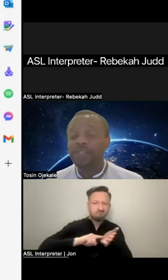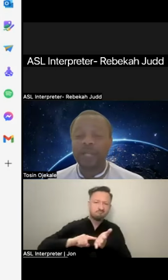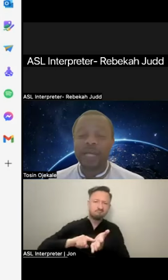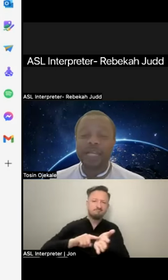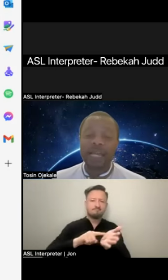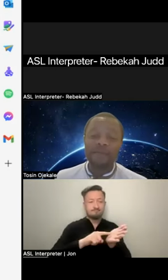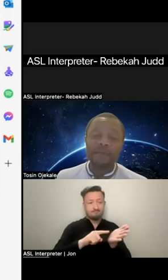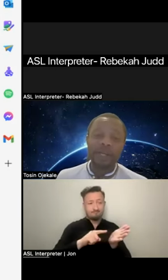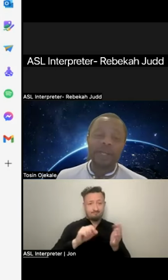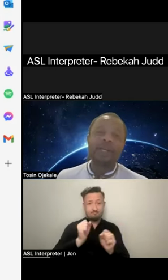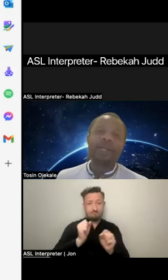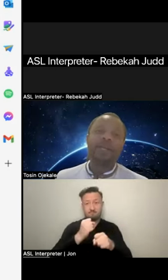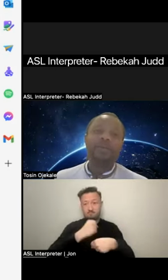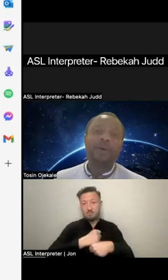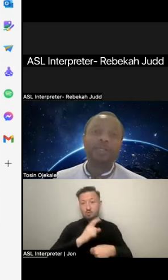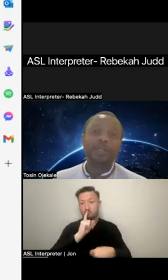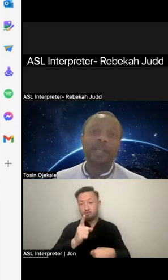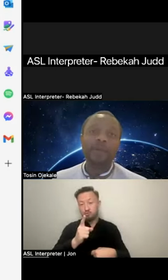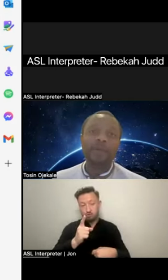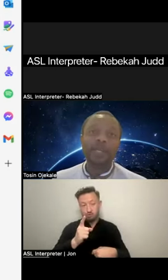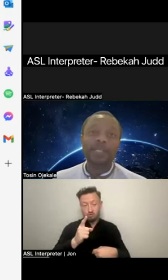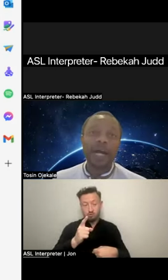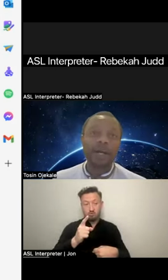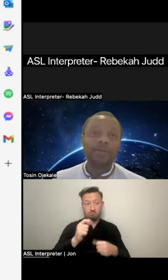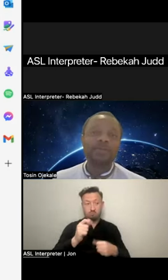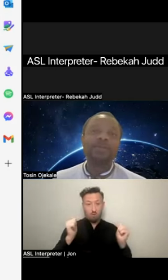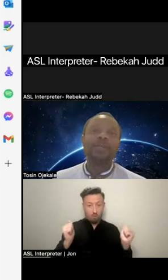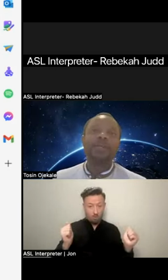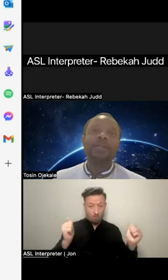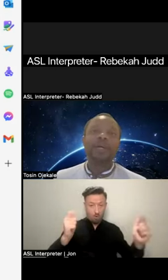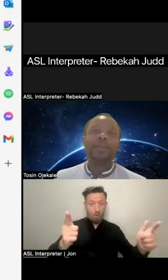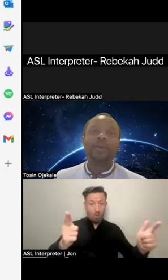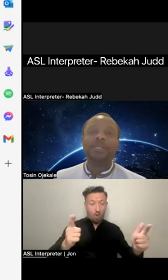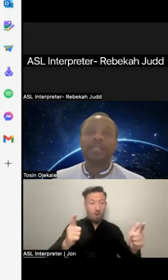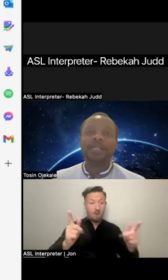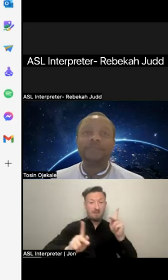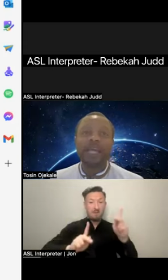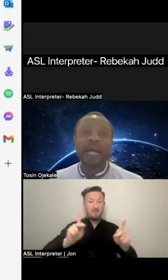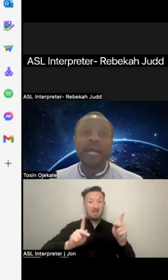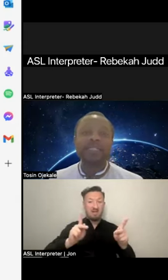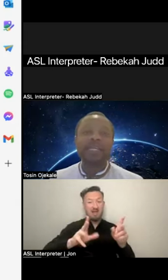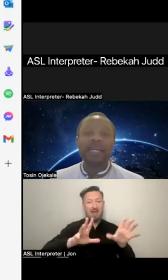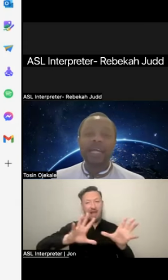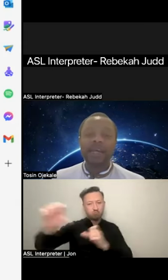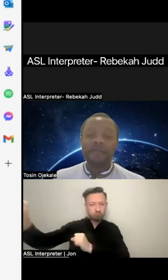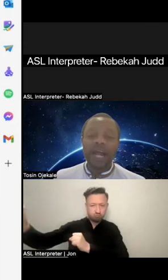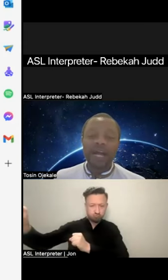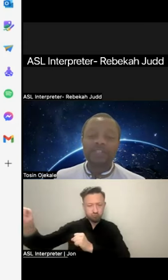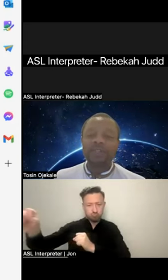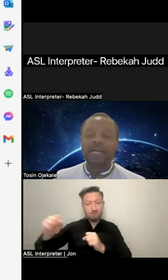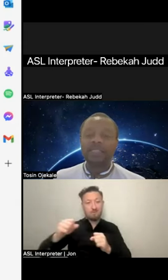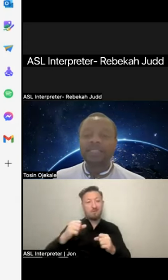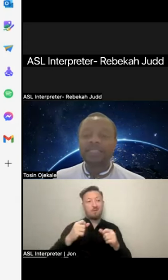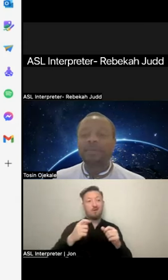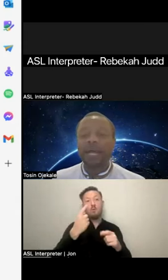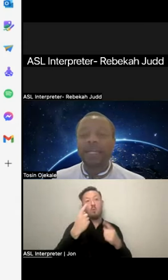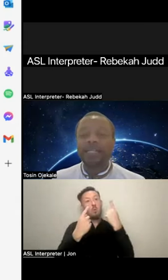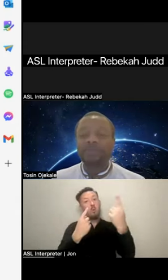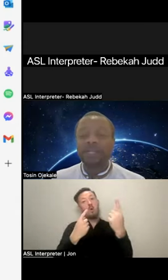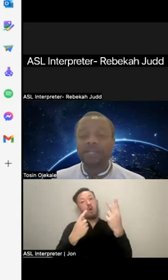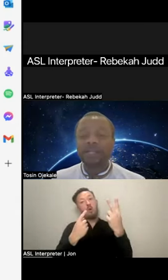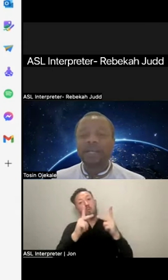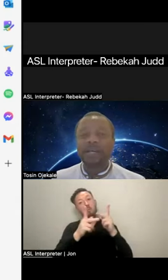make sure that everyone in the building is out, no one is left behind. Every action that is in the